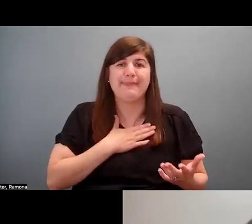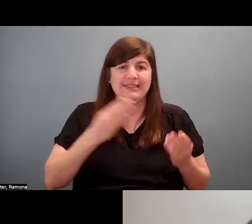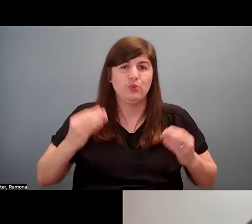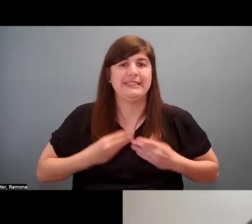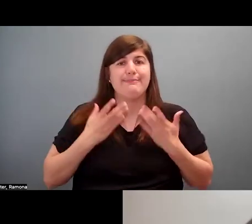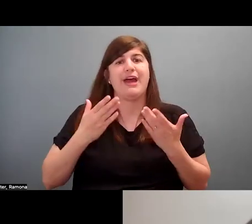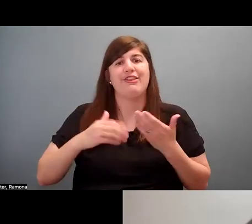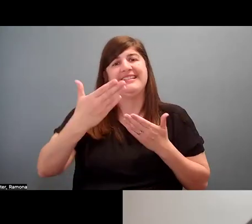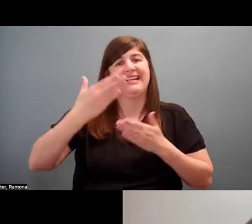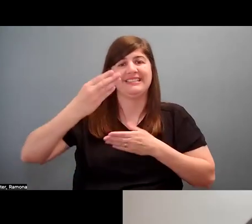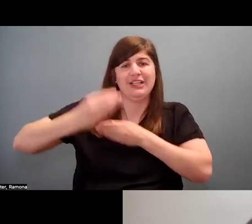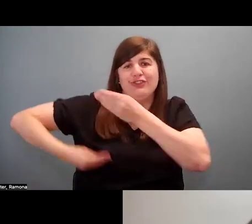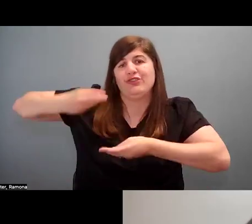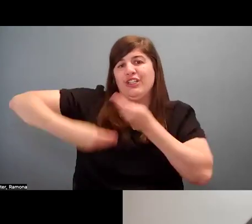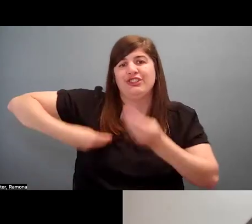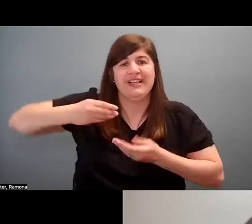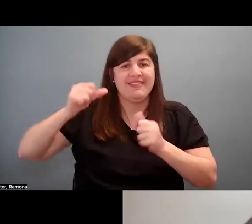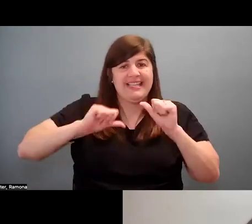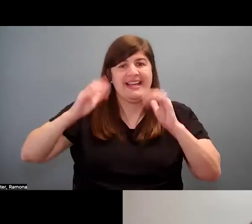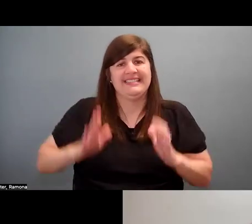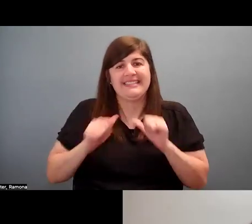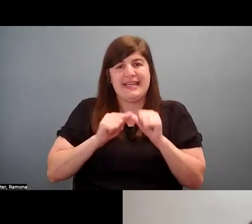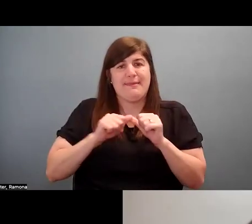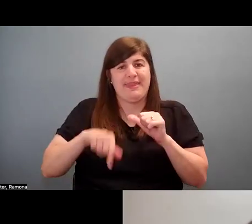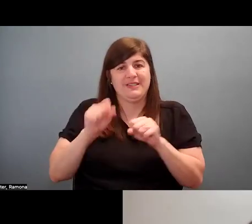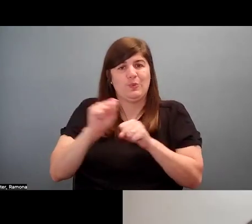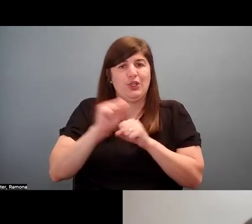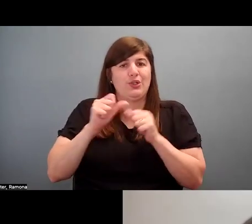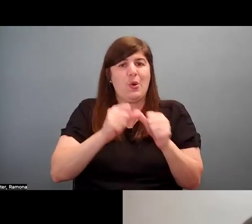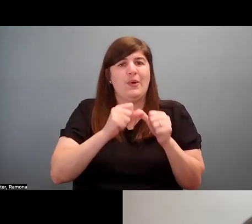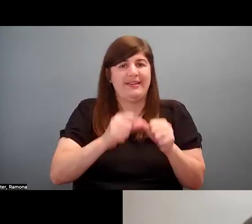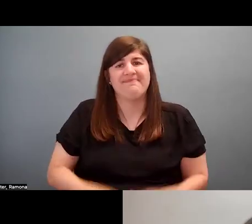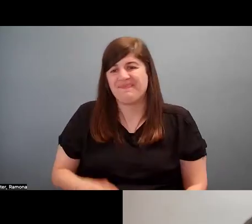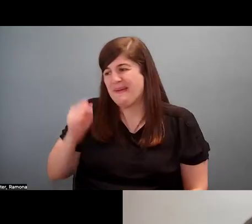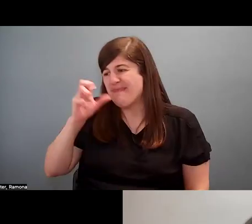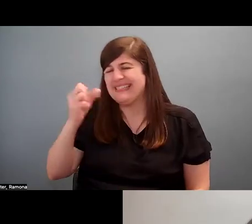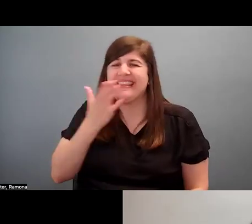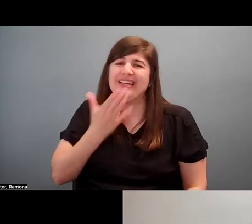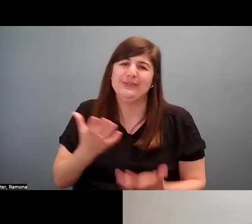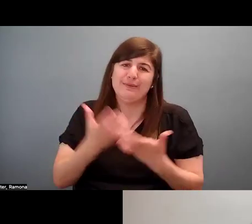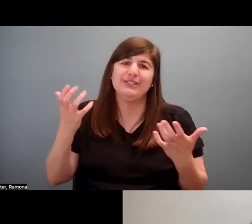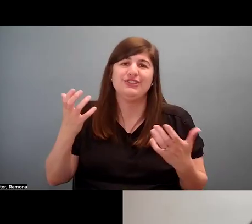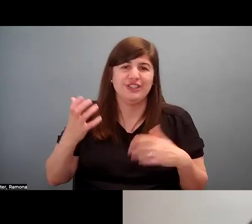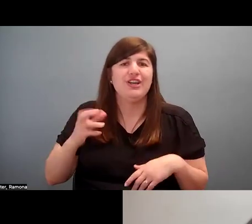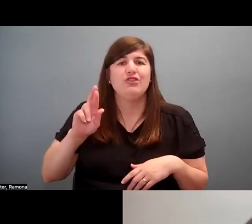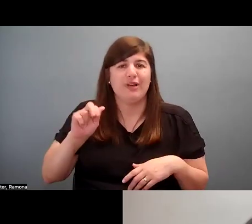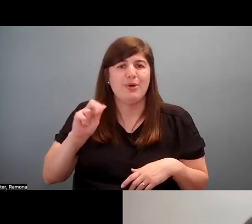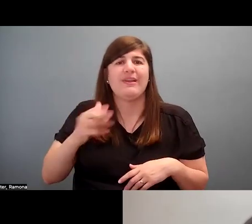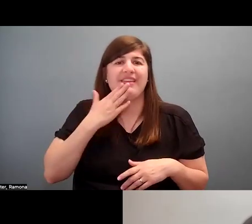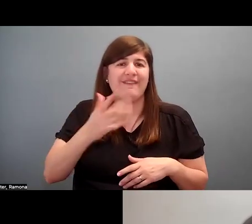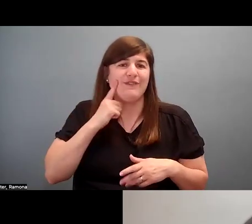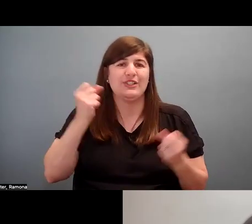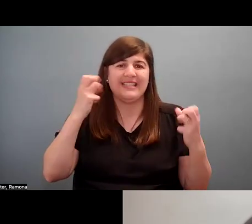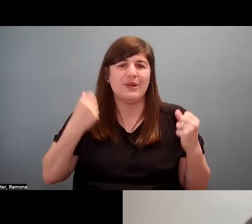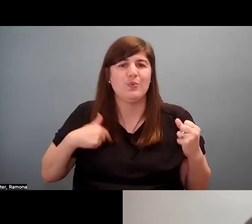next generation of scientists to keep this work going. Amazing. All right. Thank you so much. Ramona, thank you for signing.